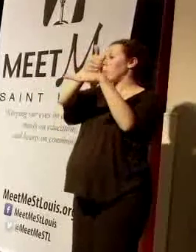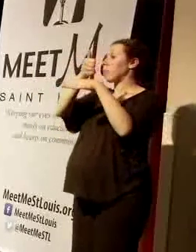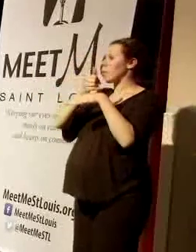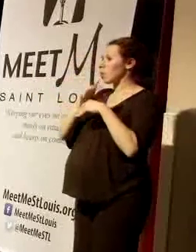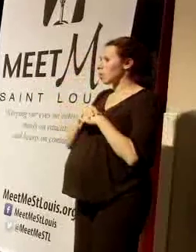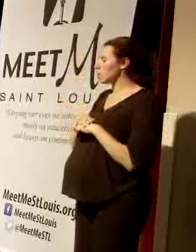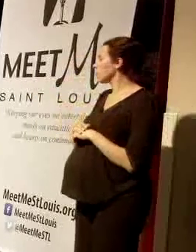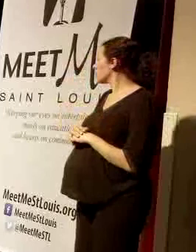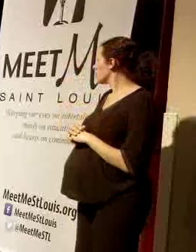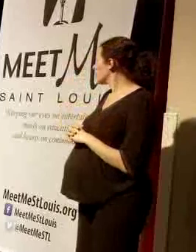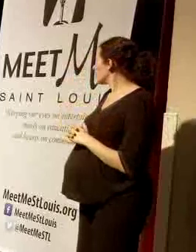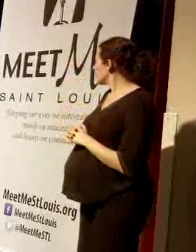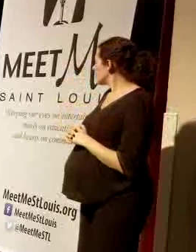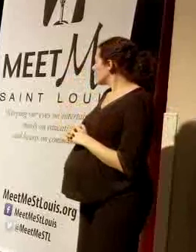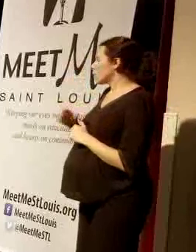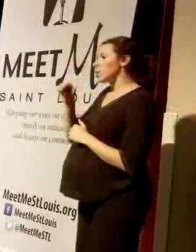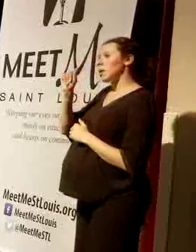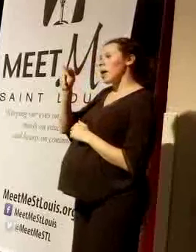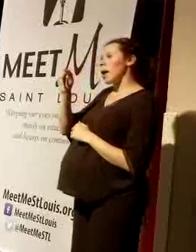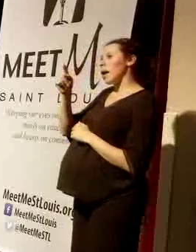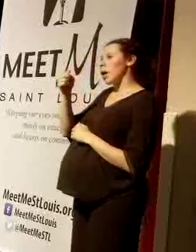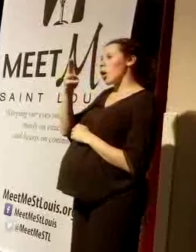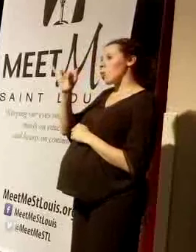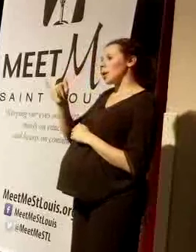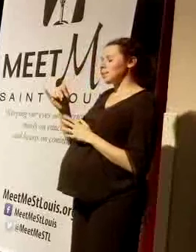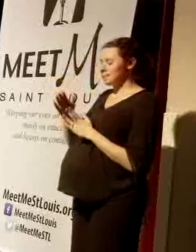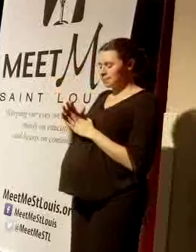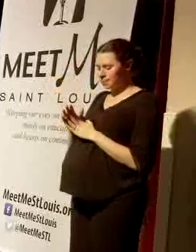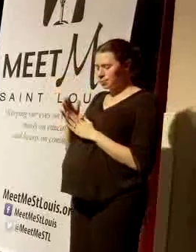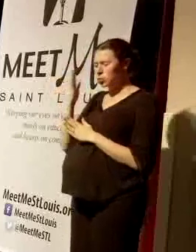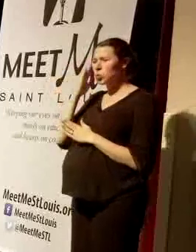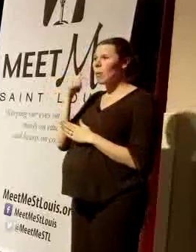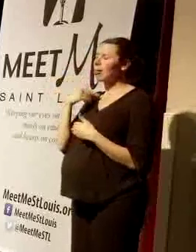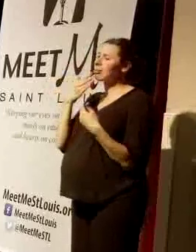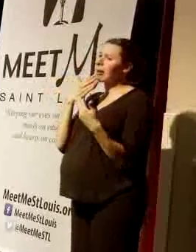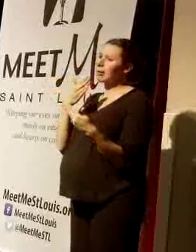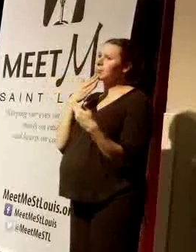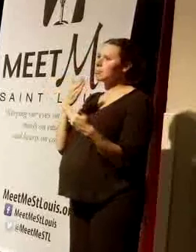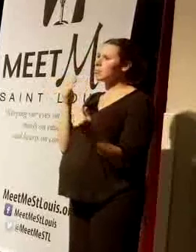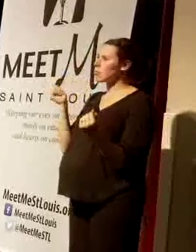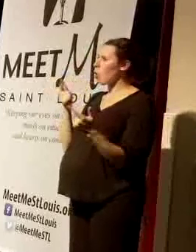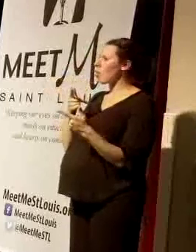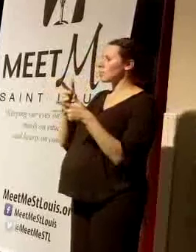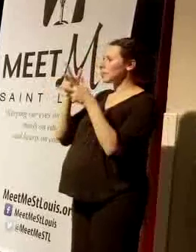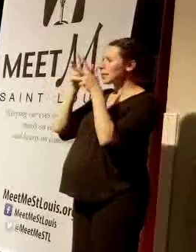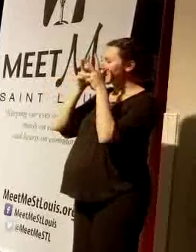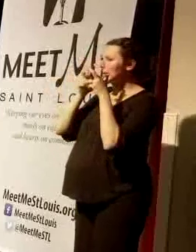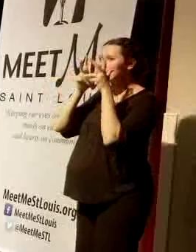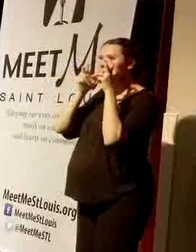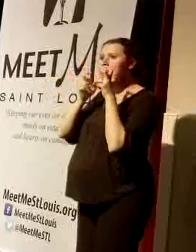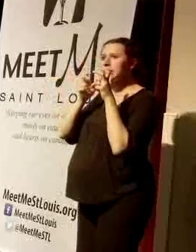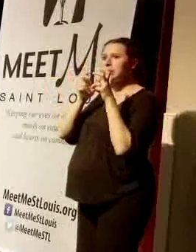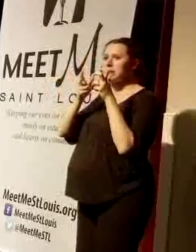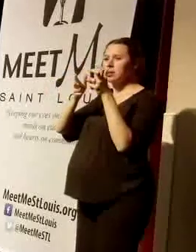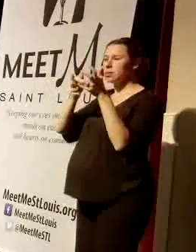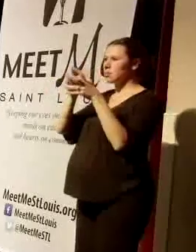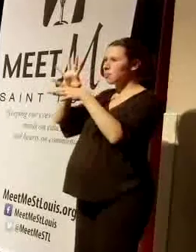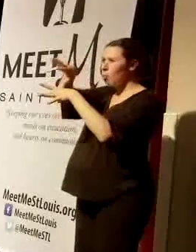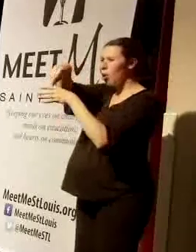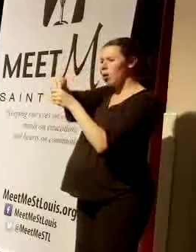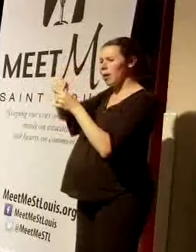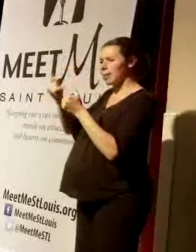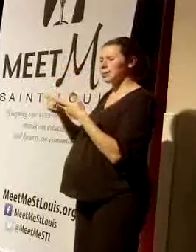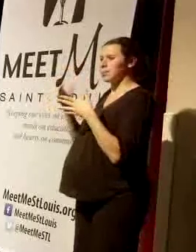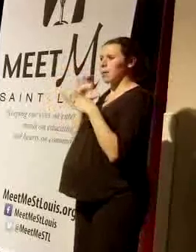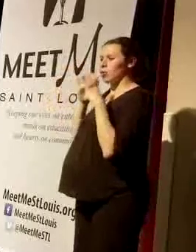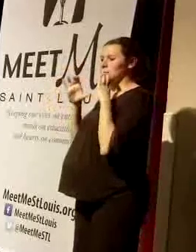Anthony? I thank everybody for listening and for being a part of our brief conversation